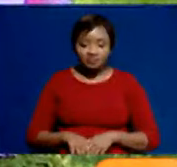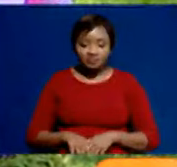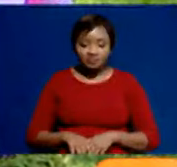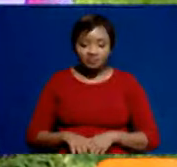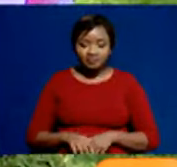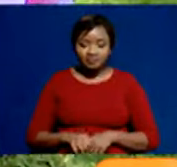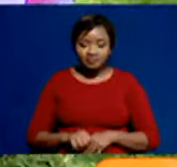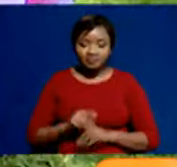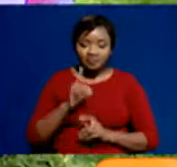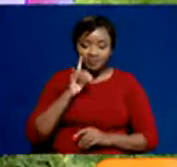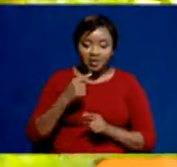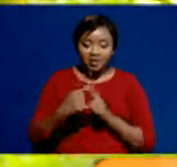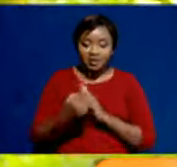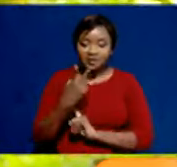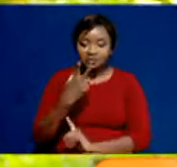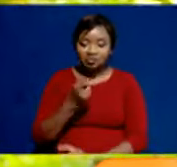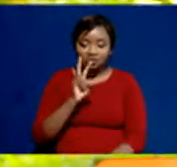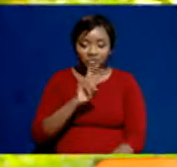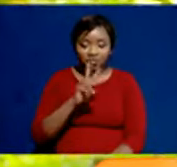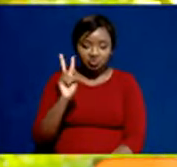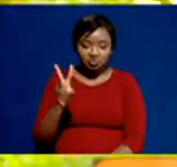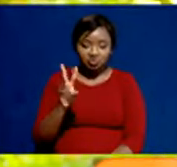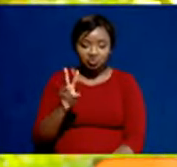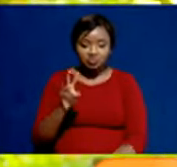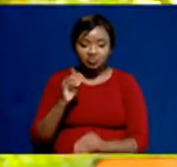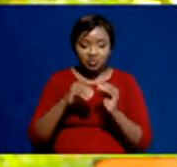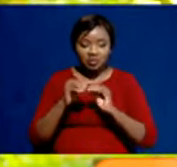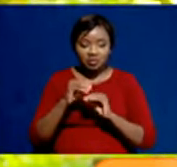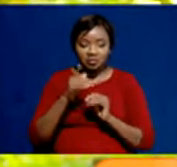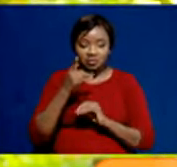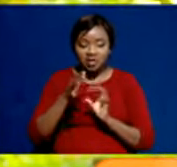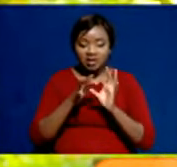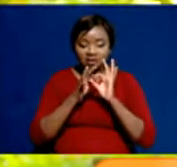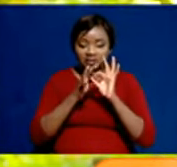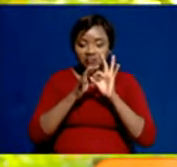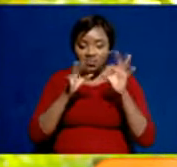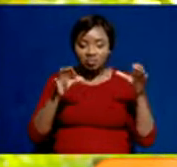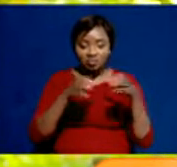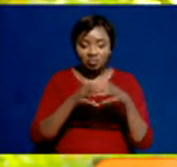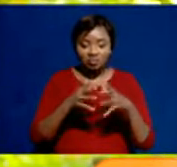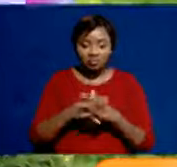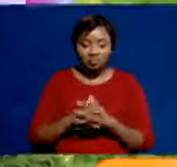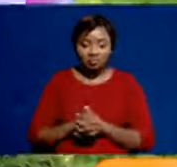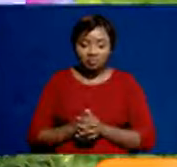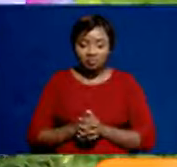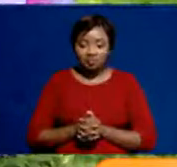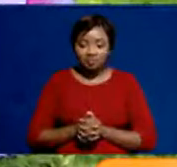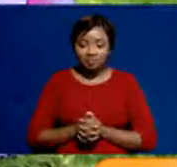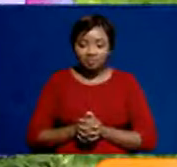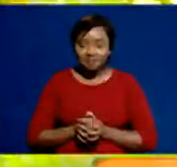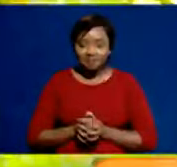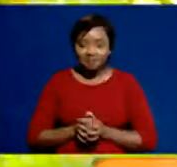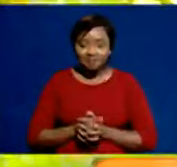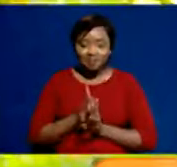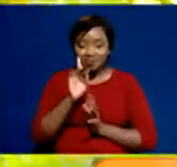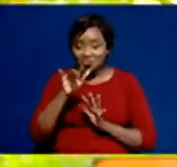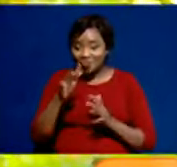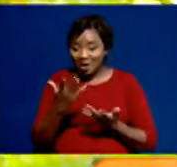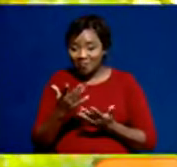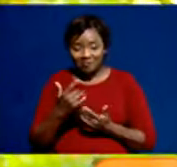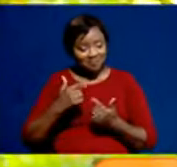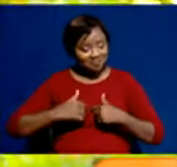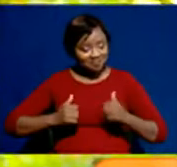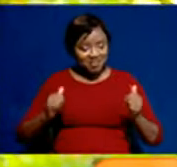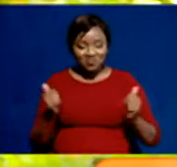of 2022 in the Azimio candidature. How are you doing? Well, quite well, by